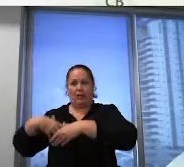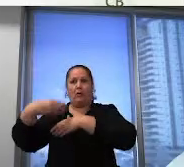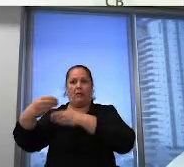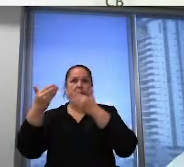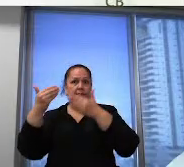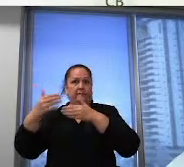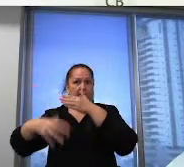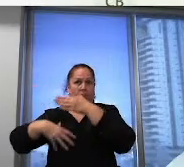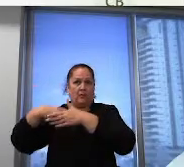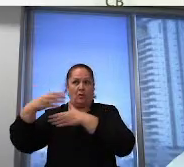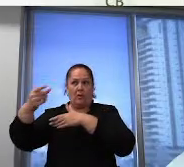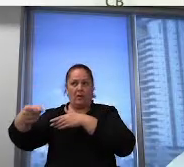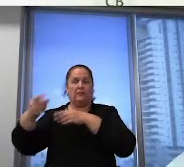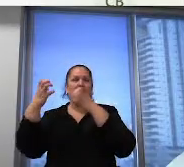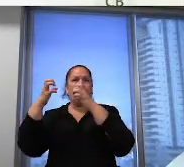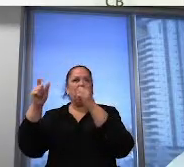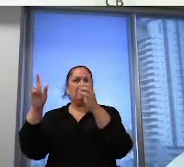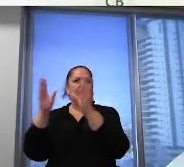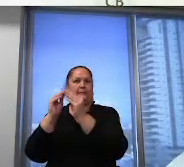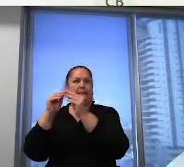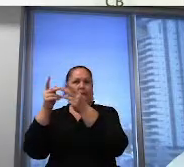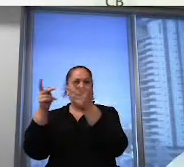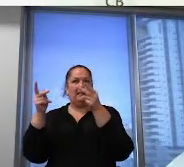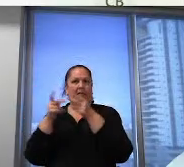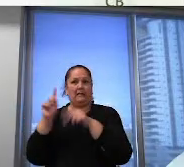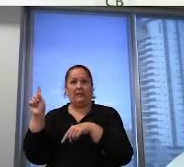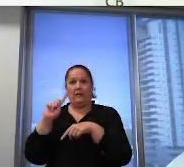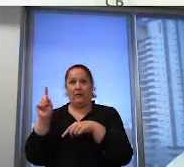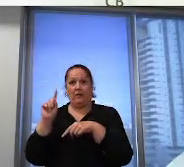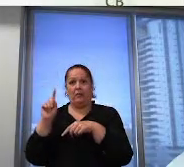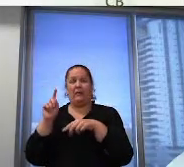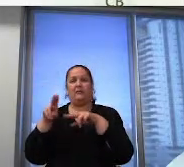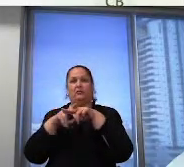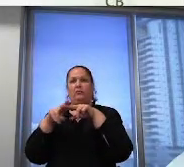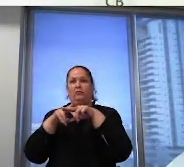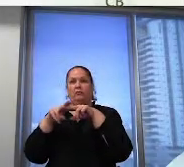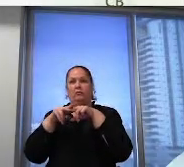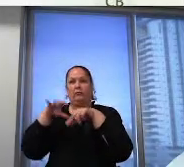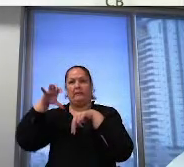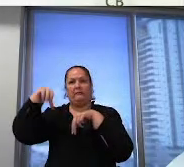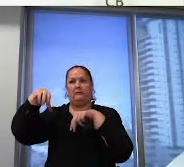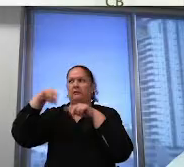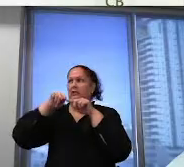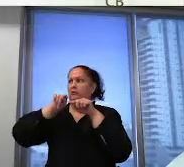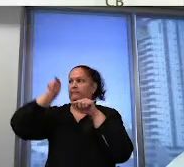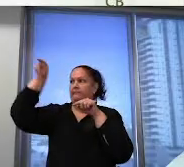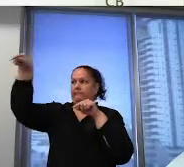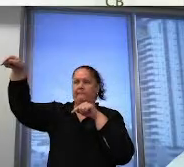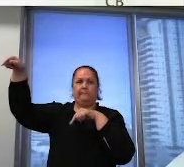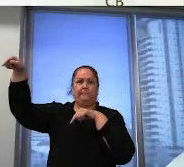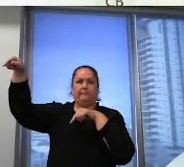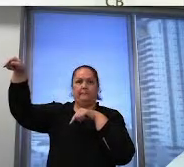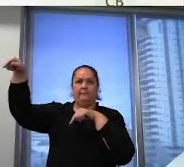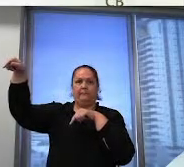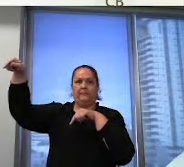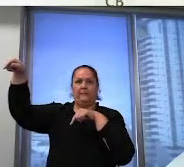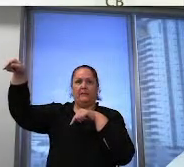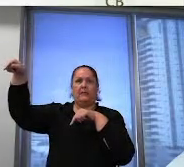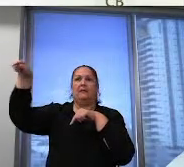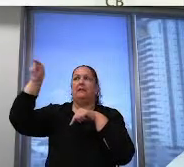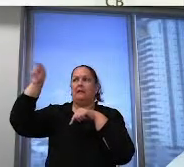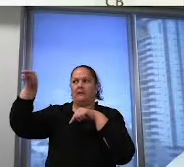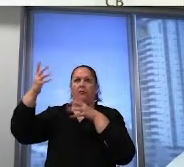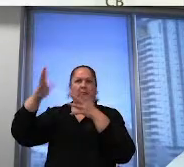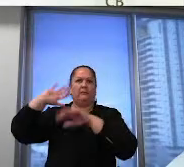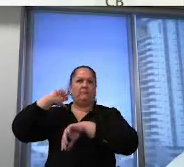proceed directly to the designated emergency meeting area, which is located on the train station across Franklin D. Roosevelt Avenue.